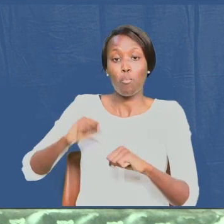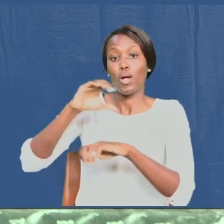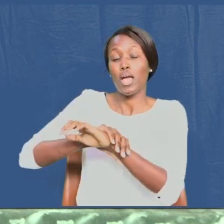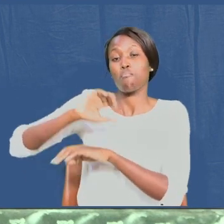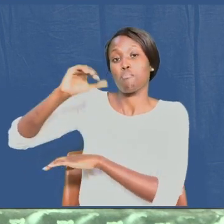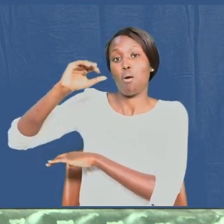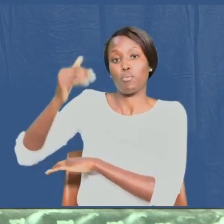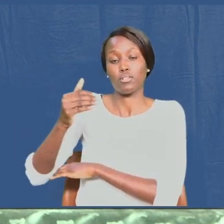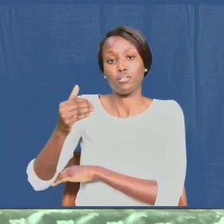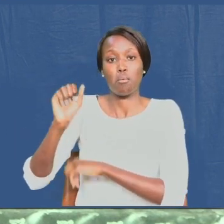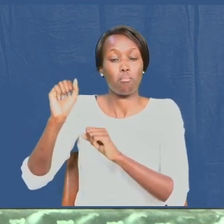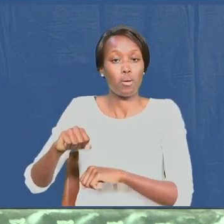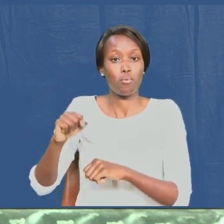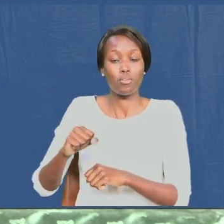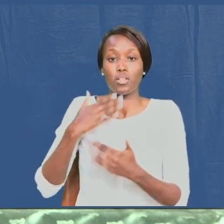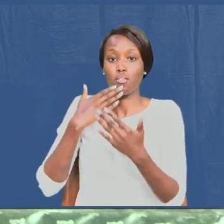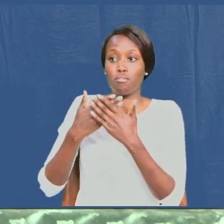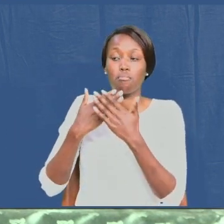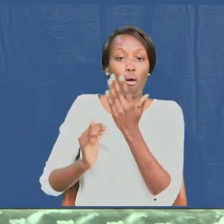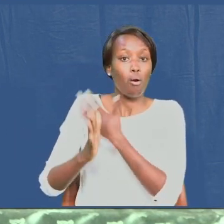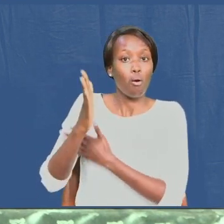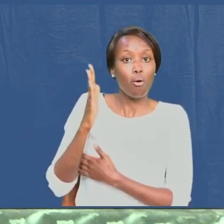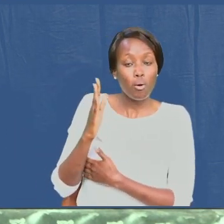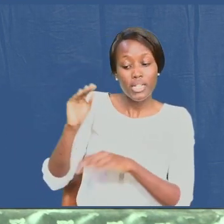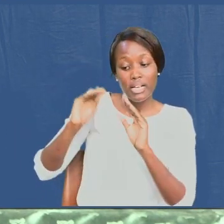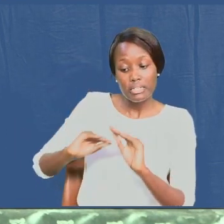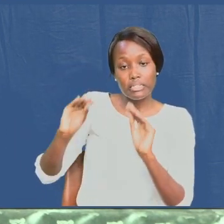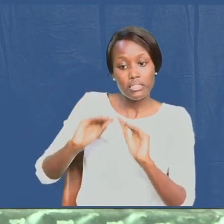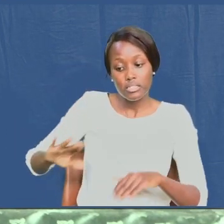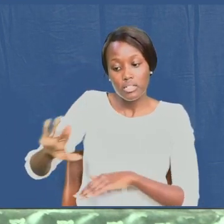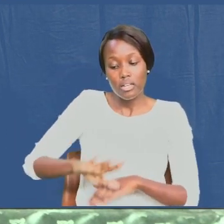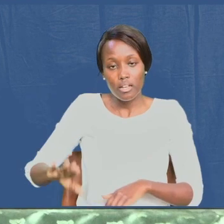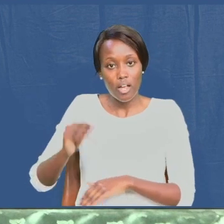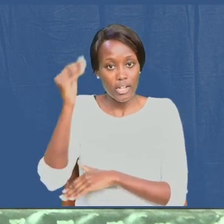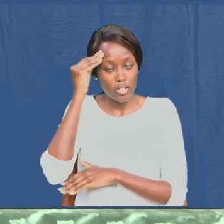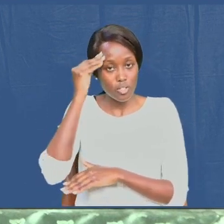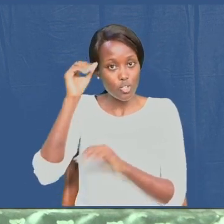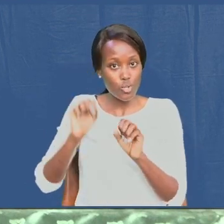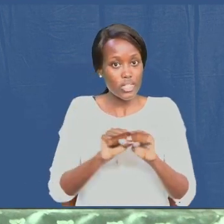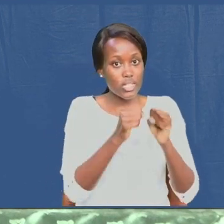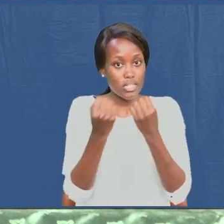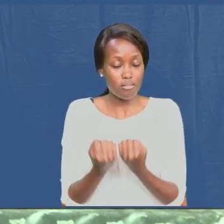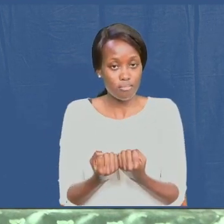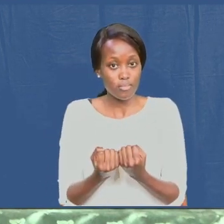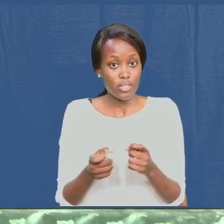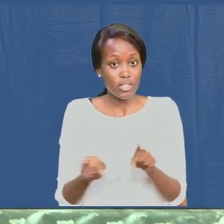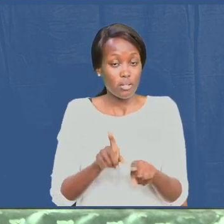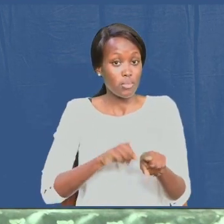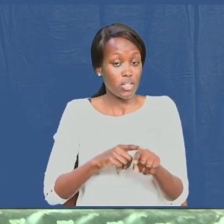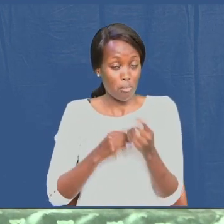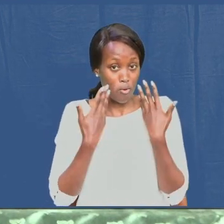mountain. Let us have godly teaching in our education system. And as I